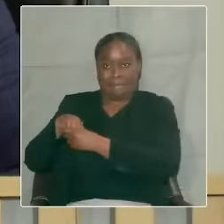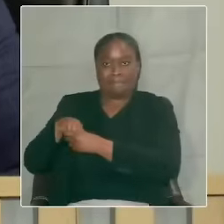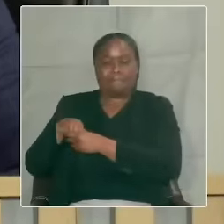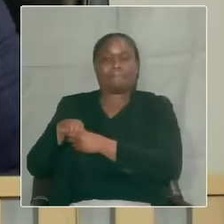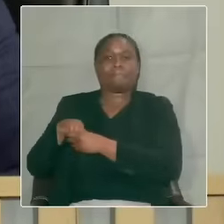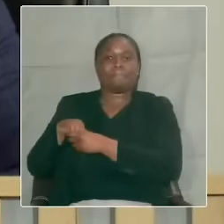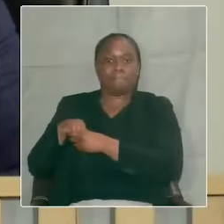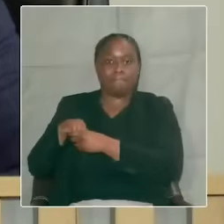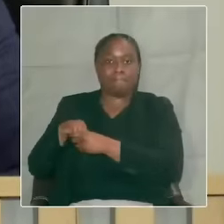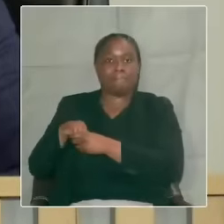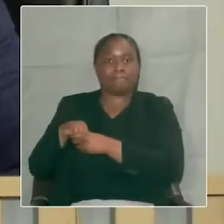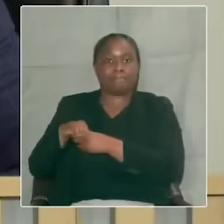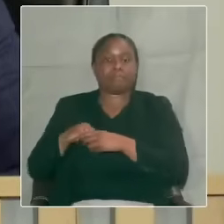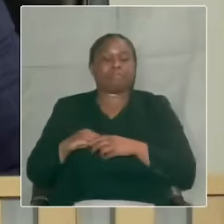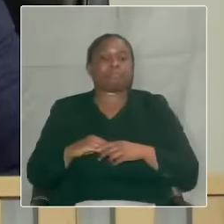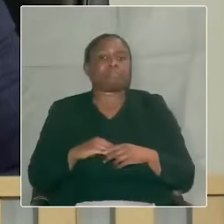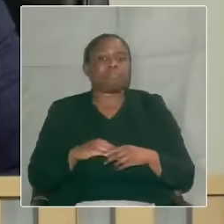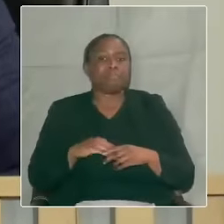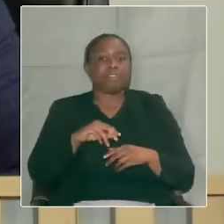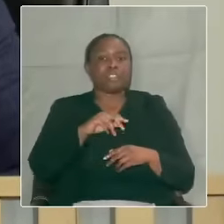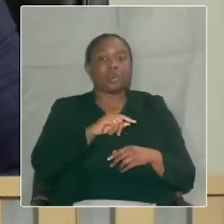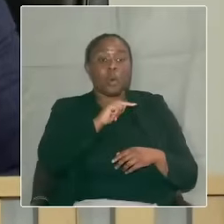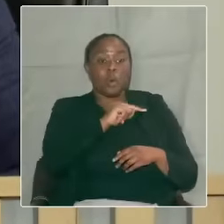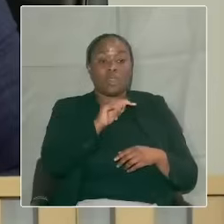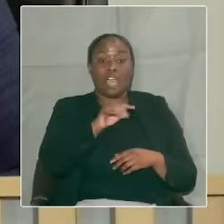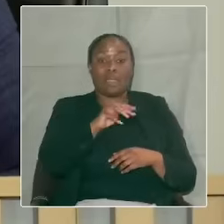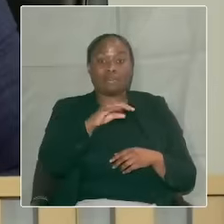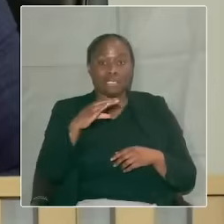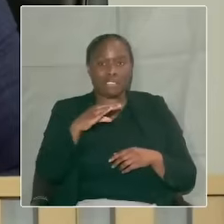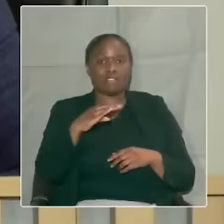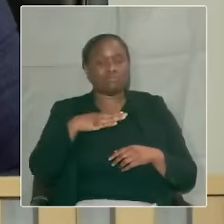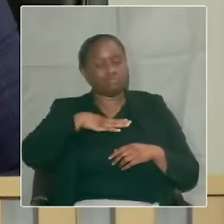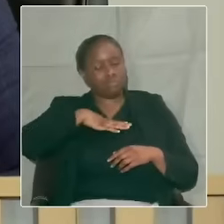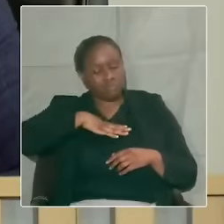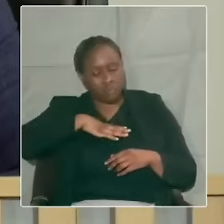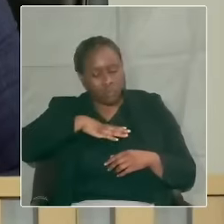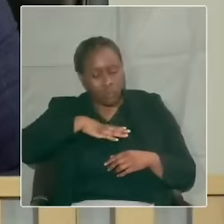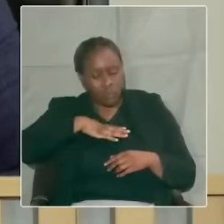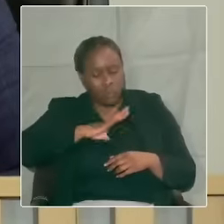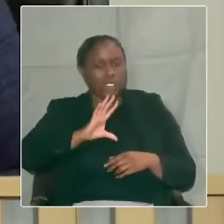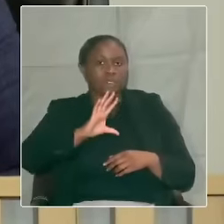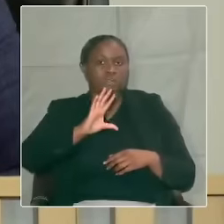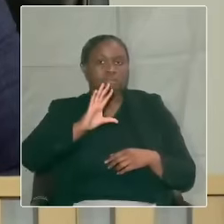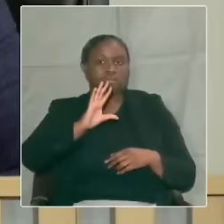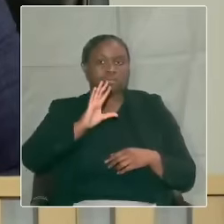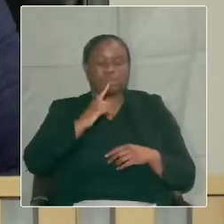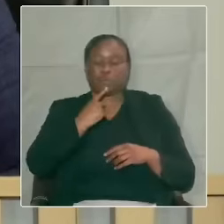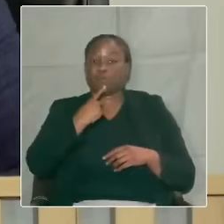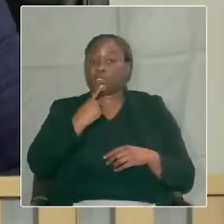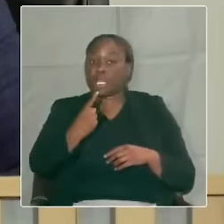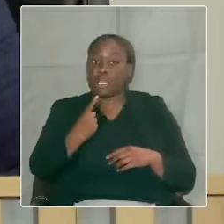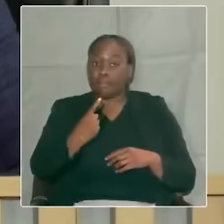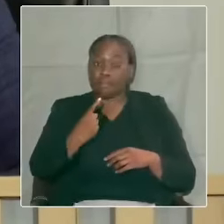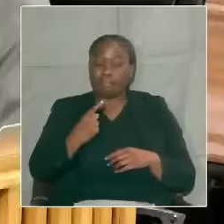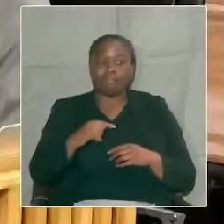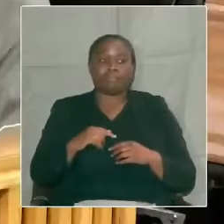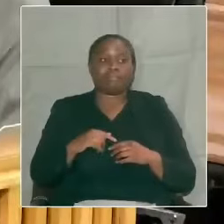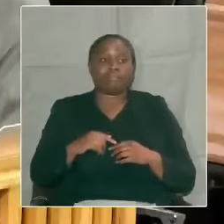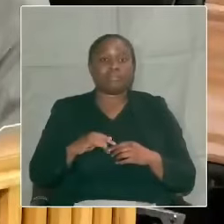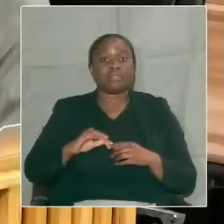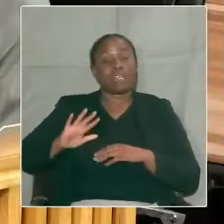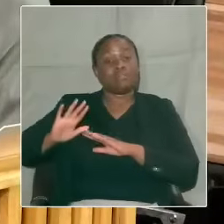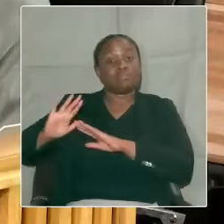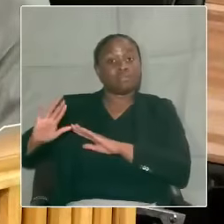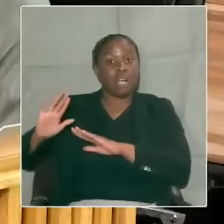It is on this score that the IMC wishes to categorically put it on record that the initial